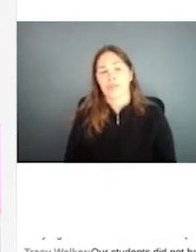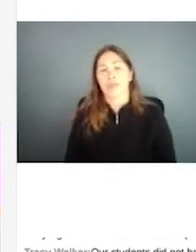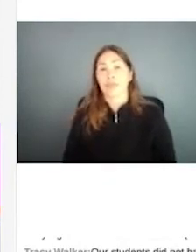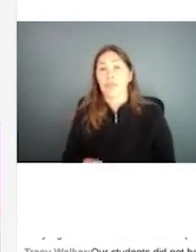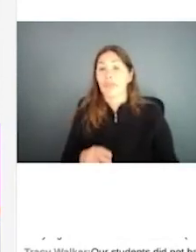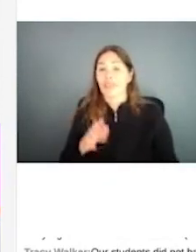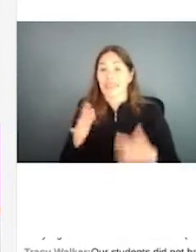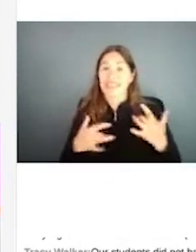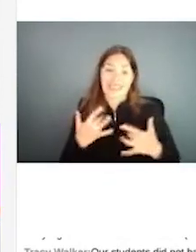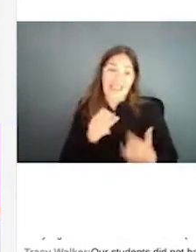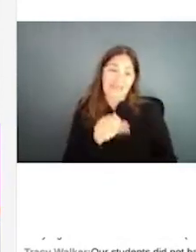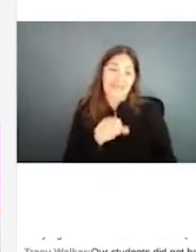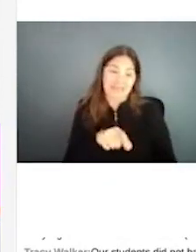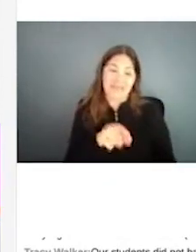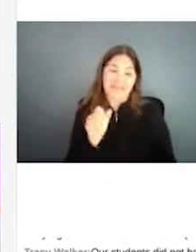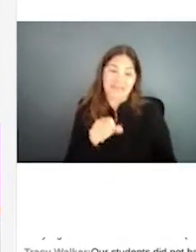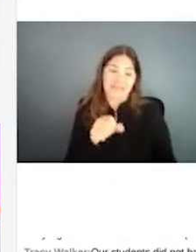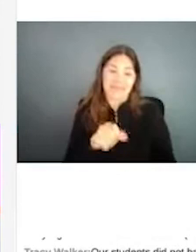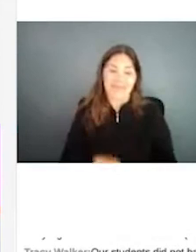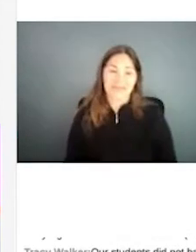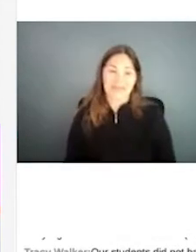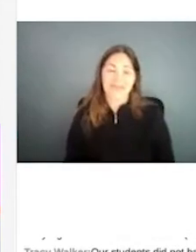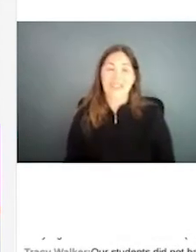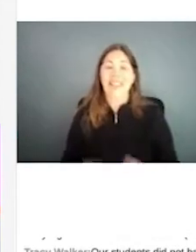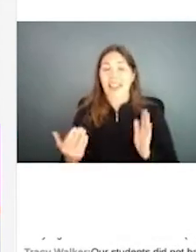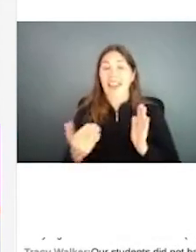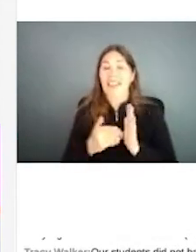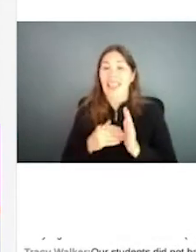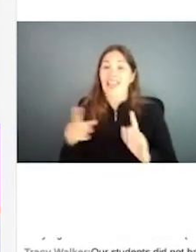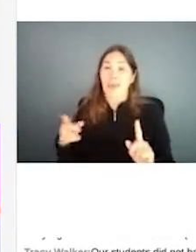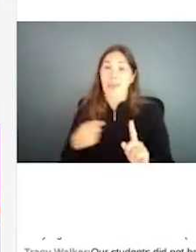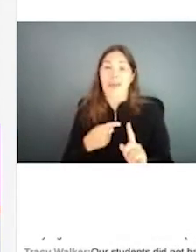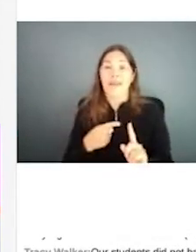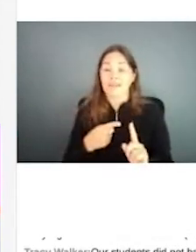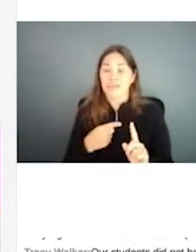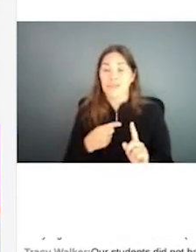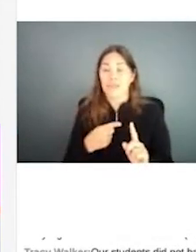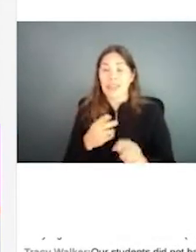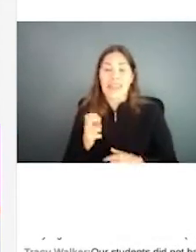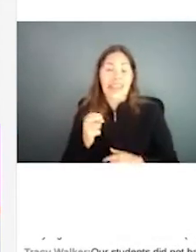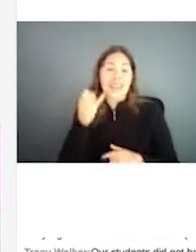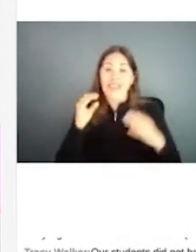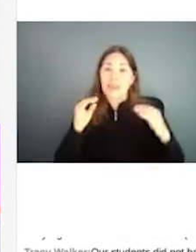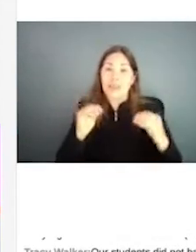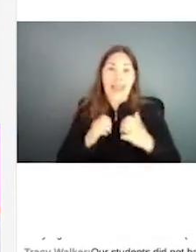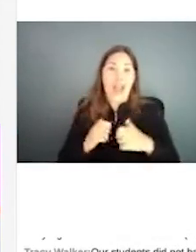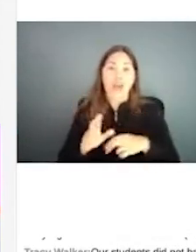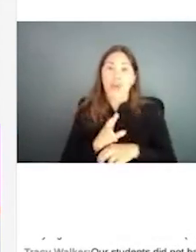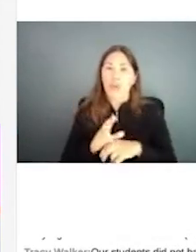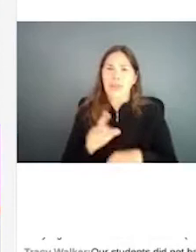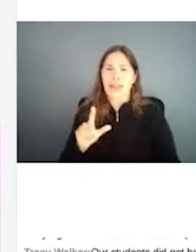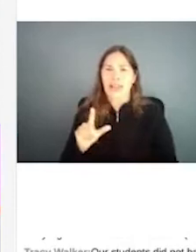is exciting. Yes. And again, I'll go back to, even if I'm teaching how to use the lasso